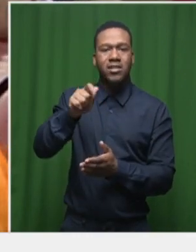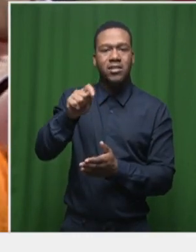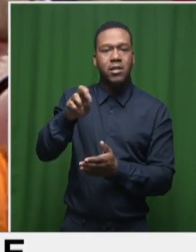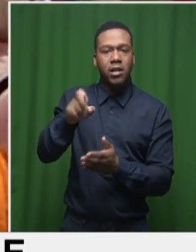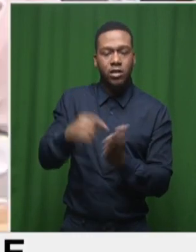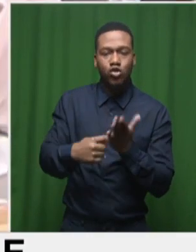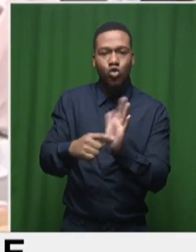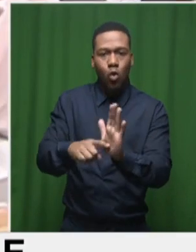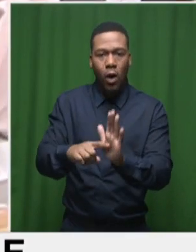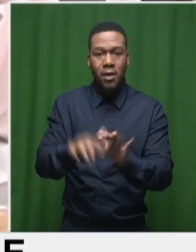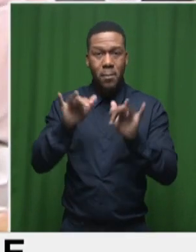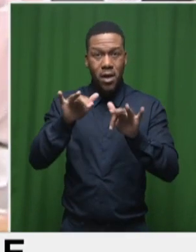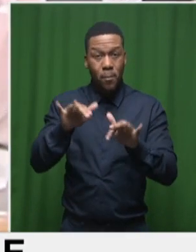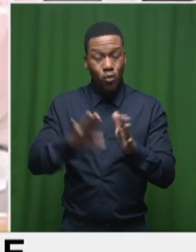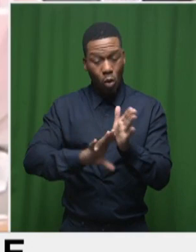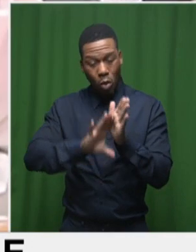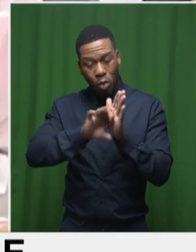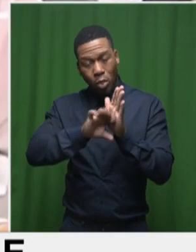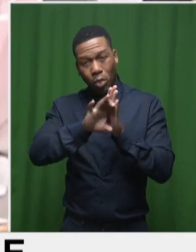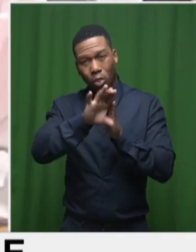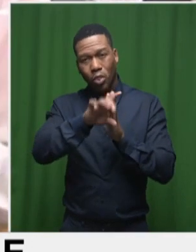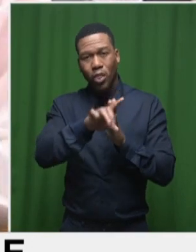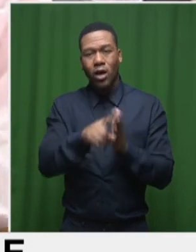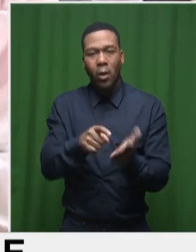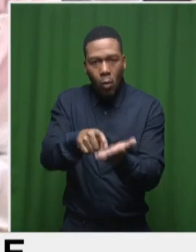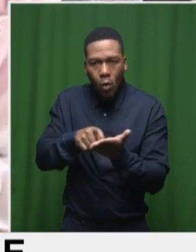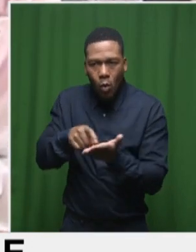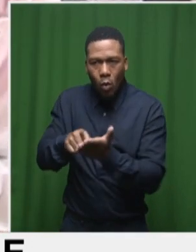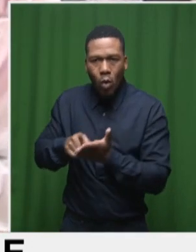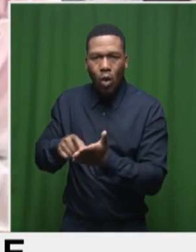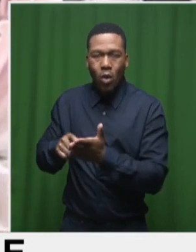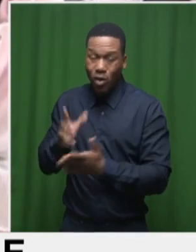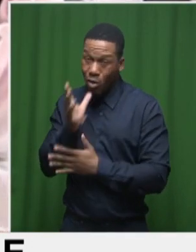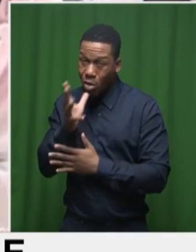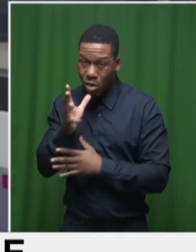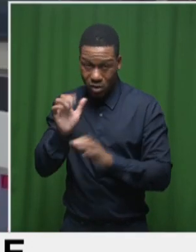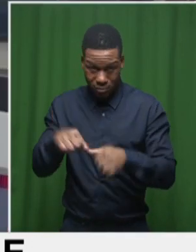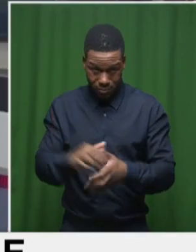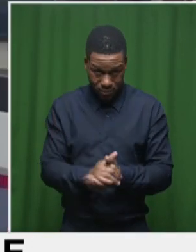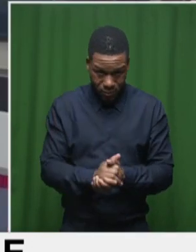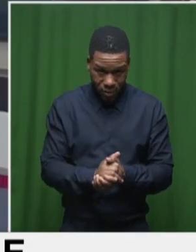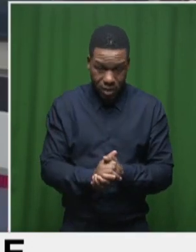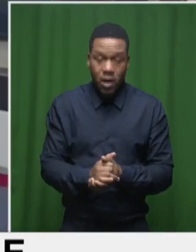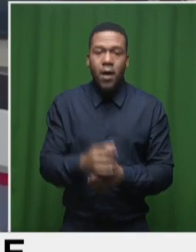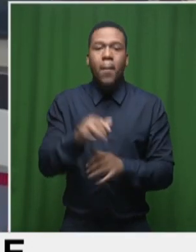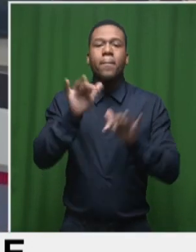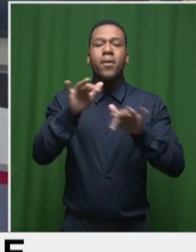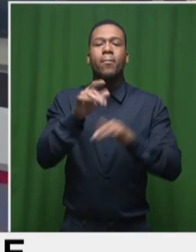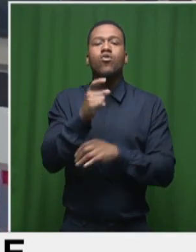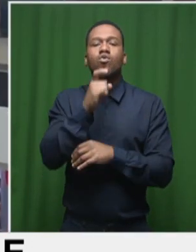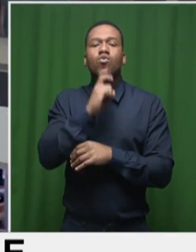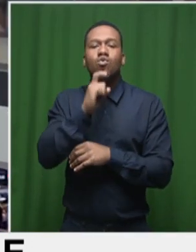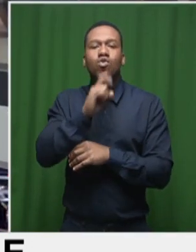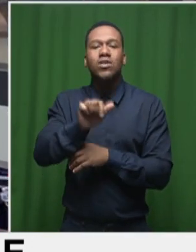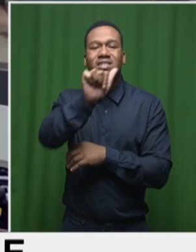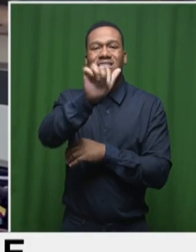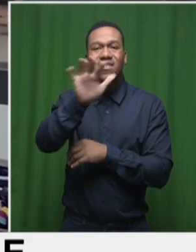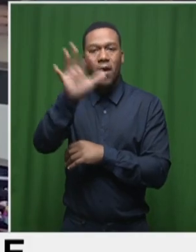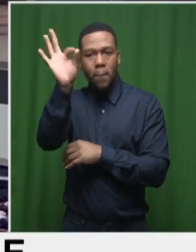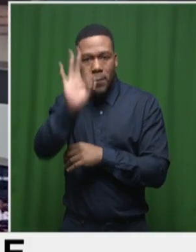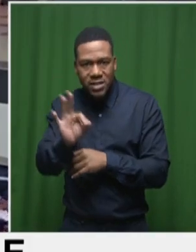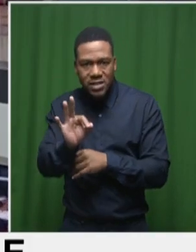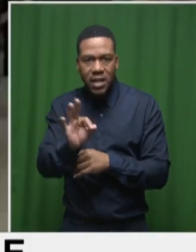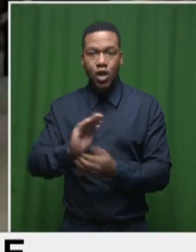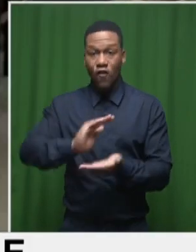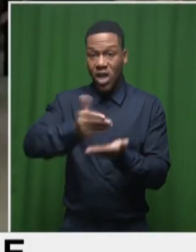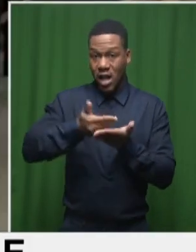counselling enquiries, indicating that some consumers needed 65% of their take-home pay to service their debts each month,